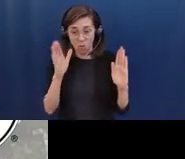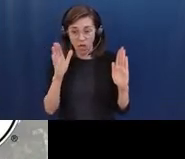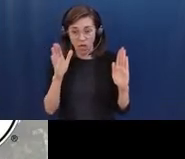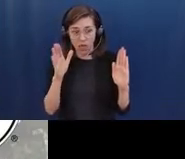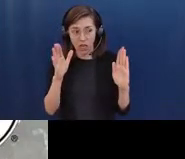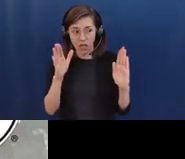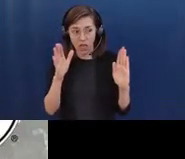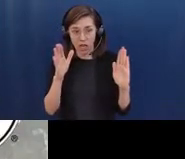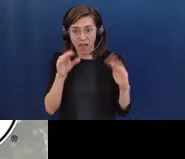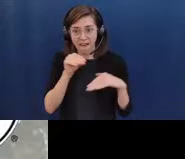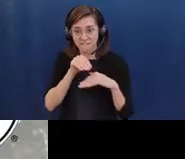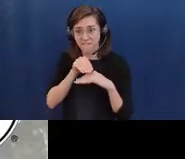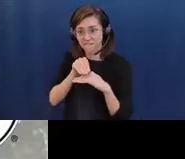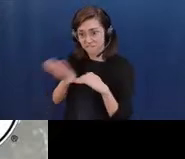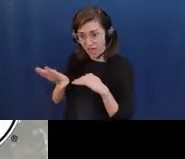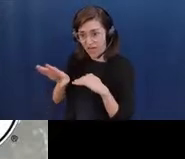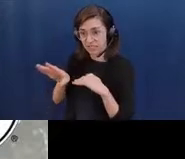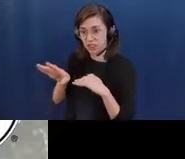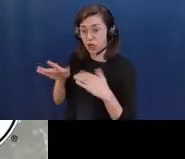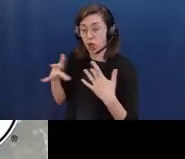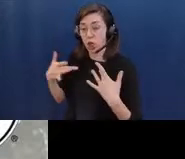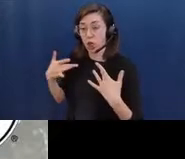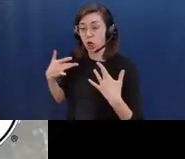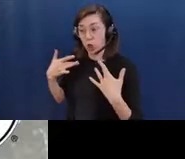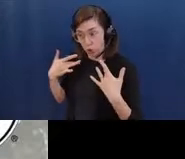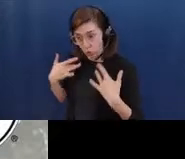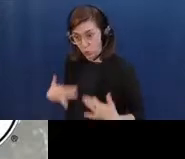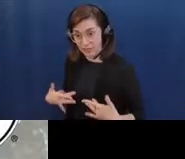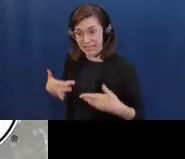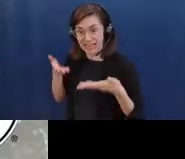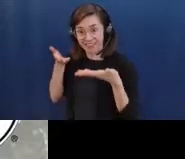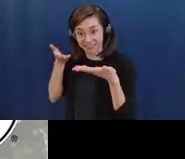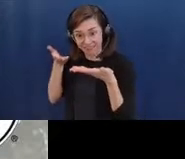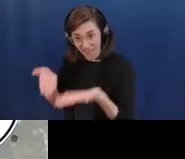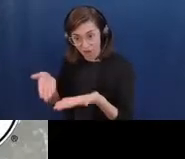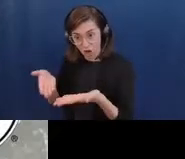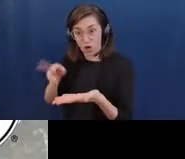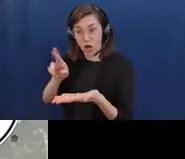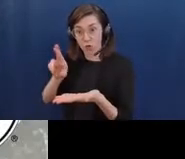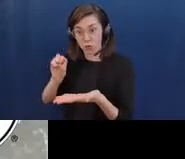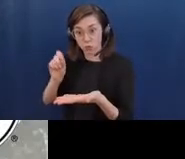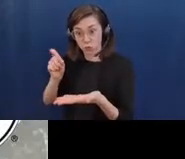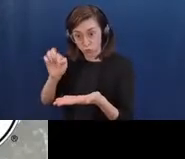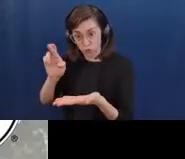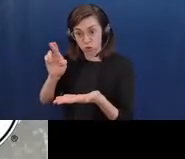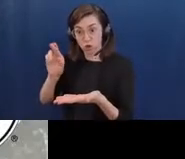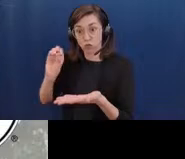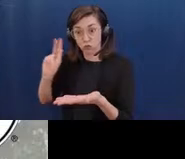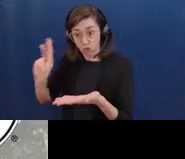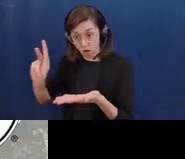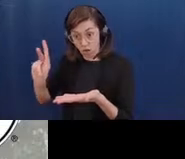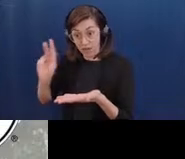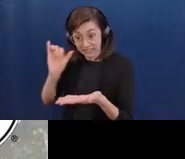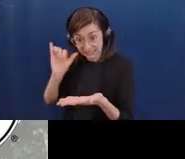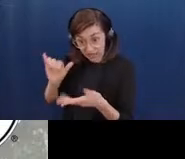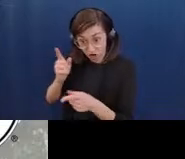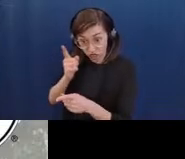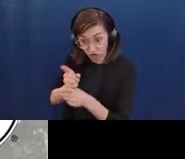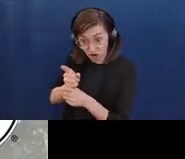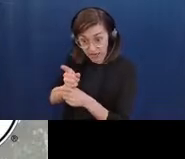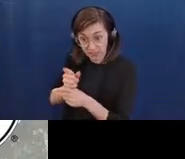nudity use of Rooster Rock State Park. Is that correct? That is correct. Microphone test, microphone